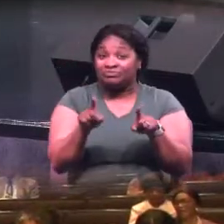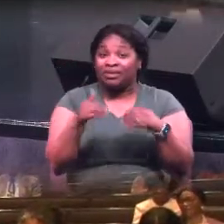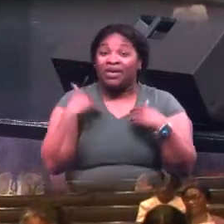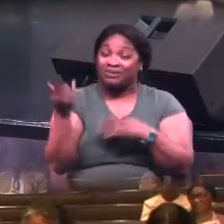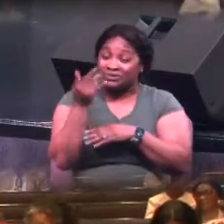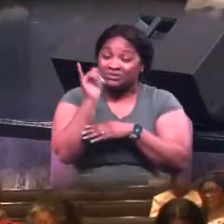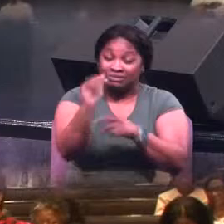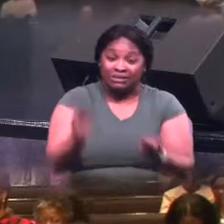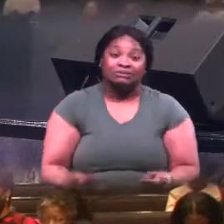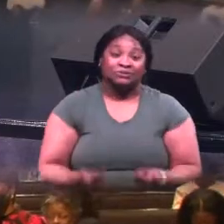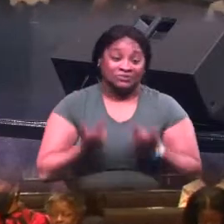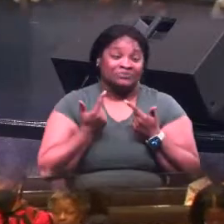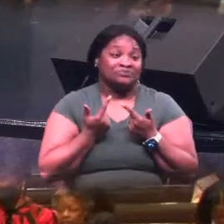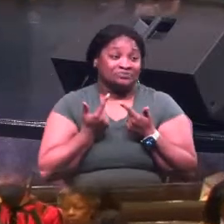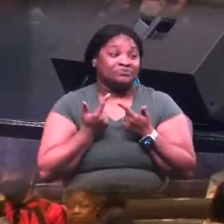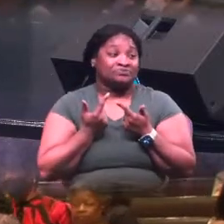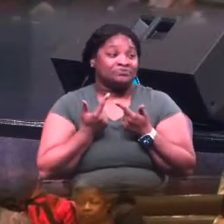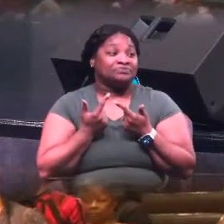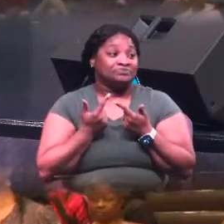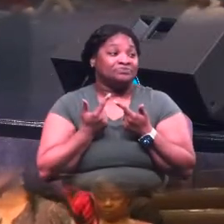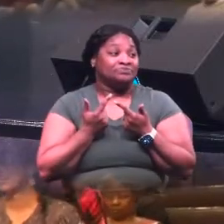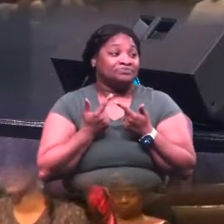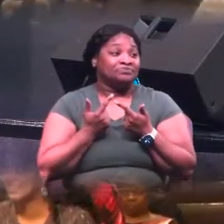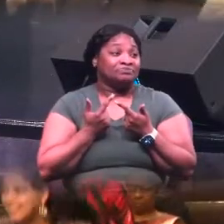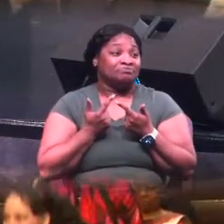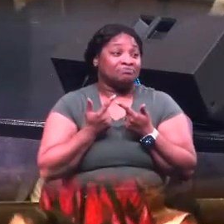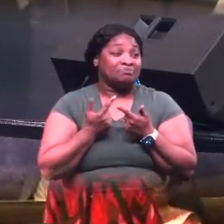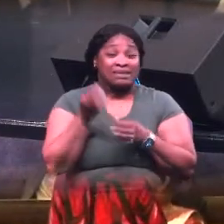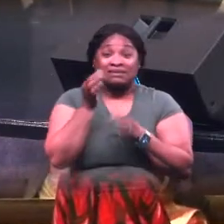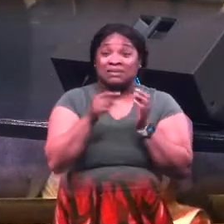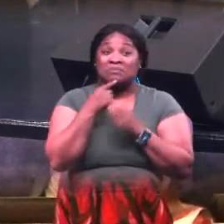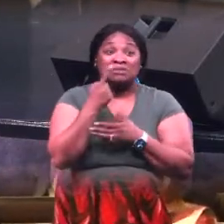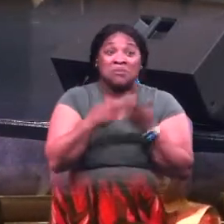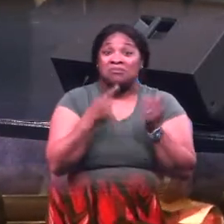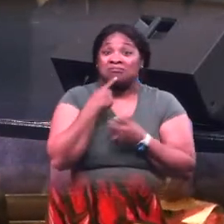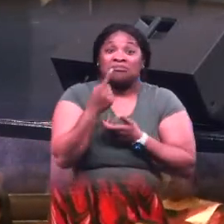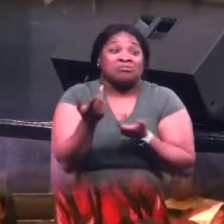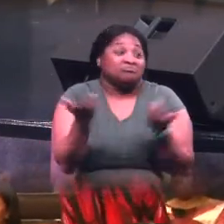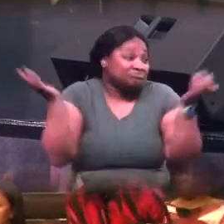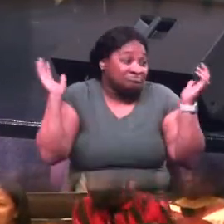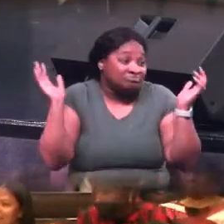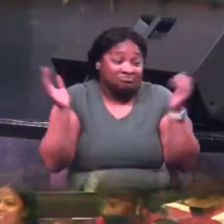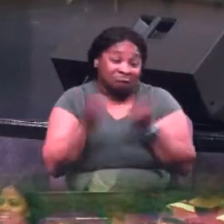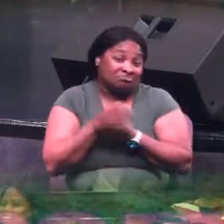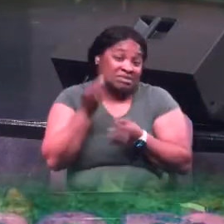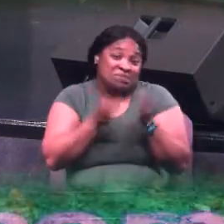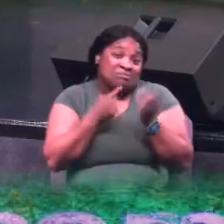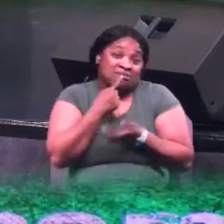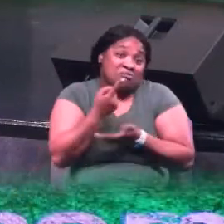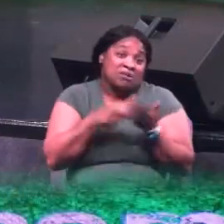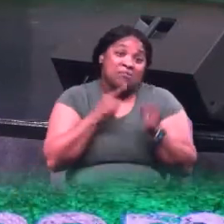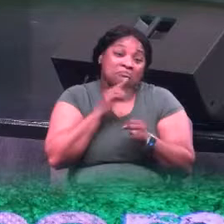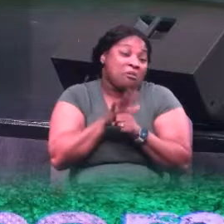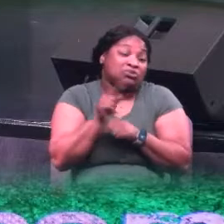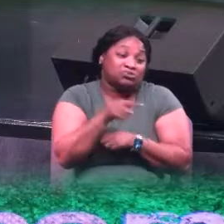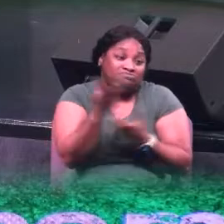but have everlasting life. Just tell them what I told you to tell them. Just tell them what I promised